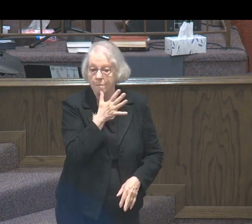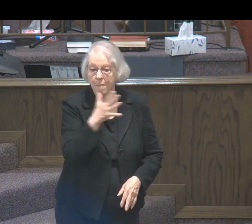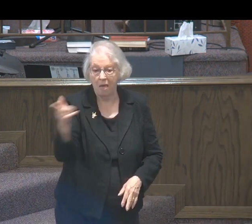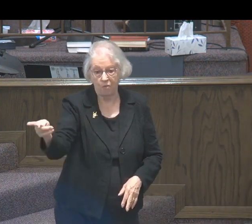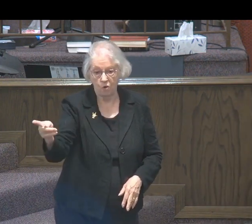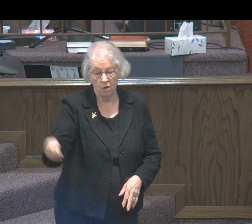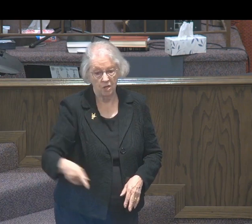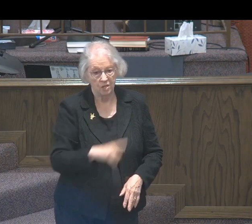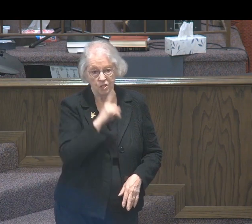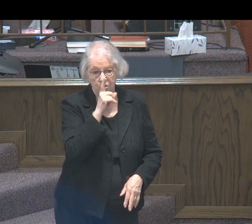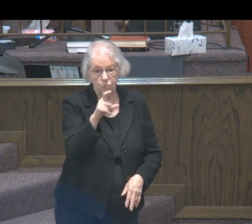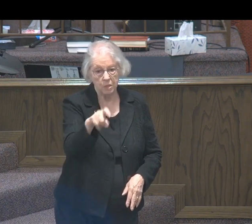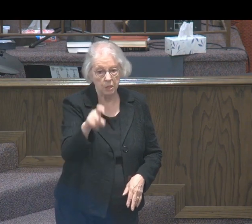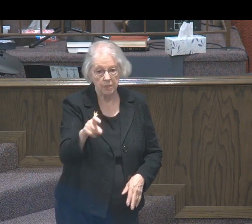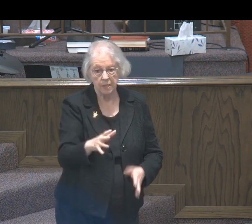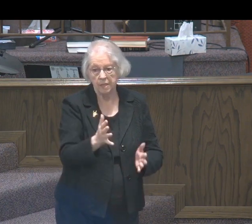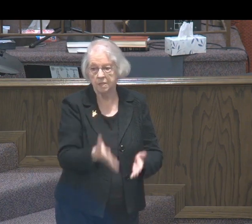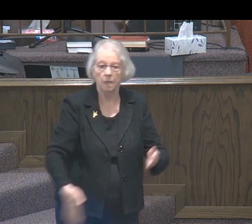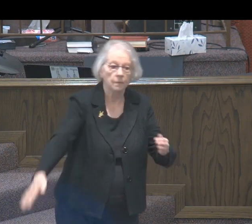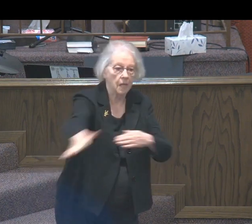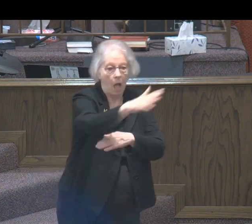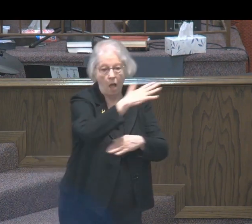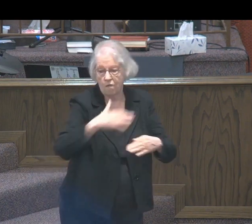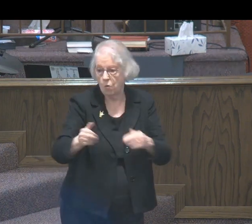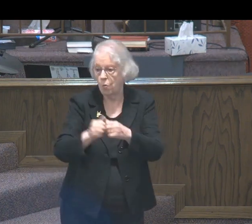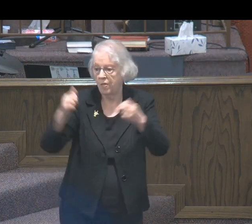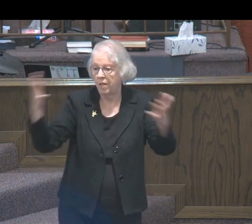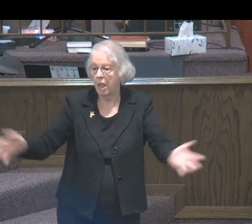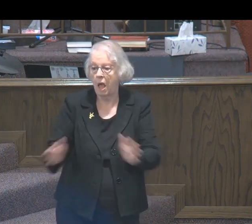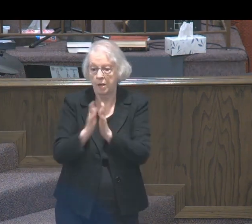a relationship with you, who we are as a result of that.